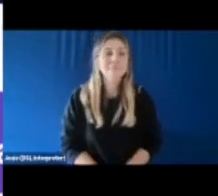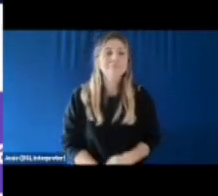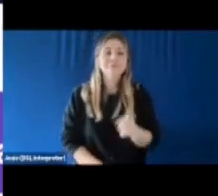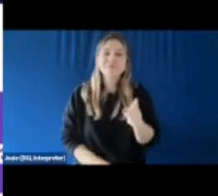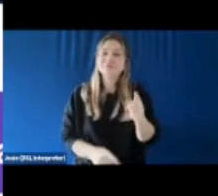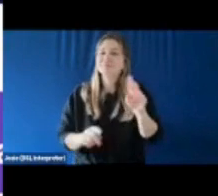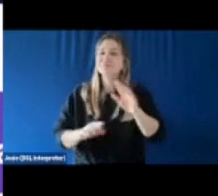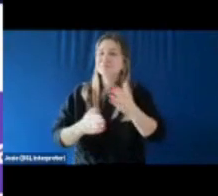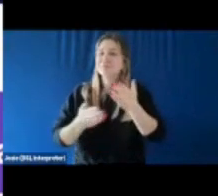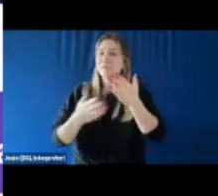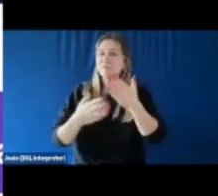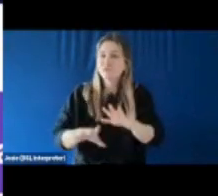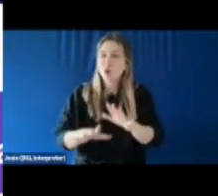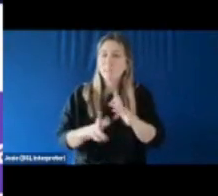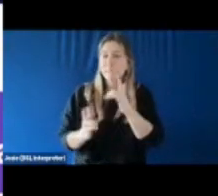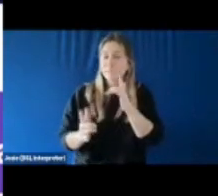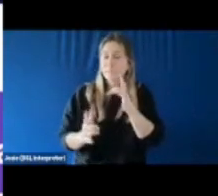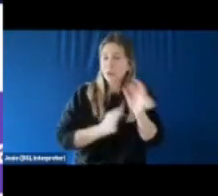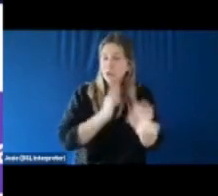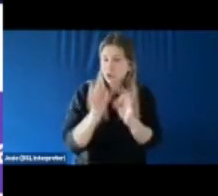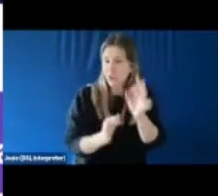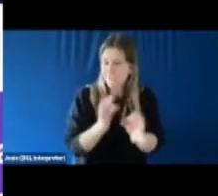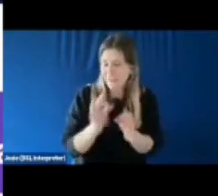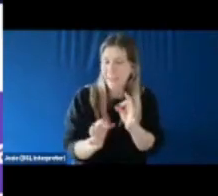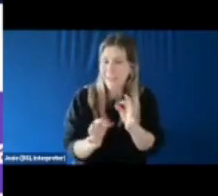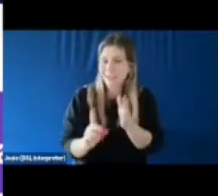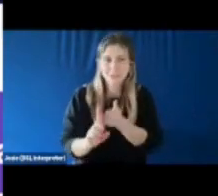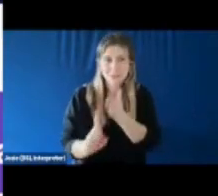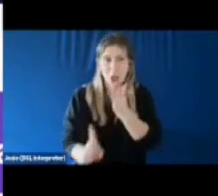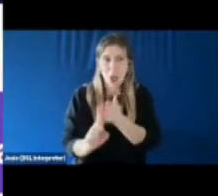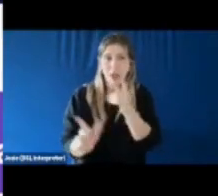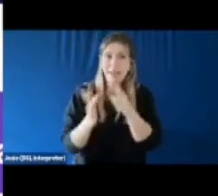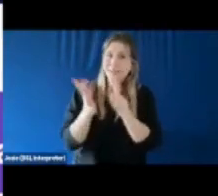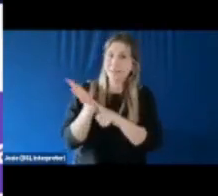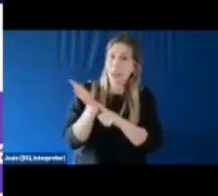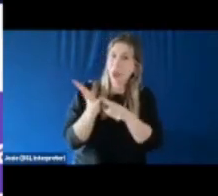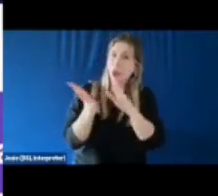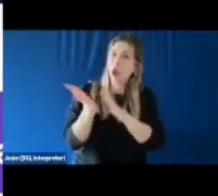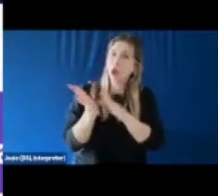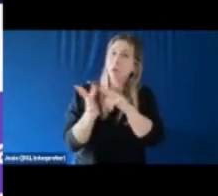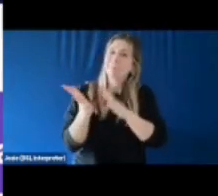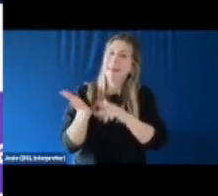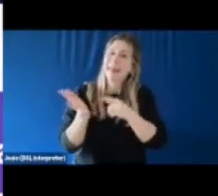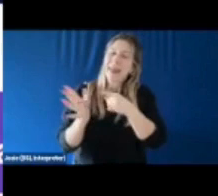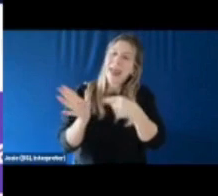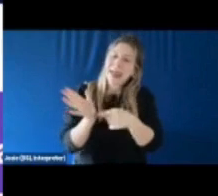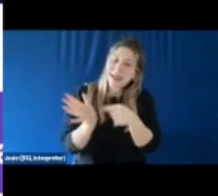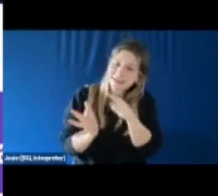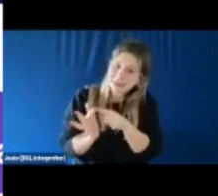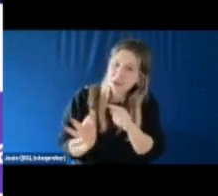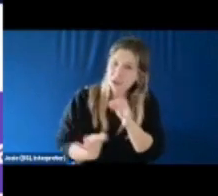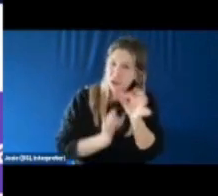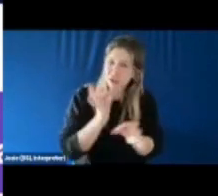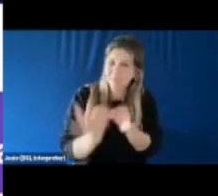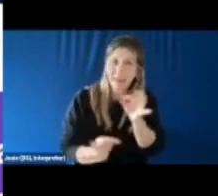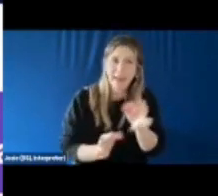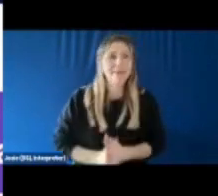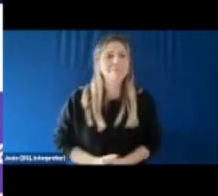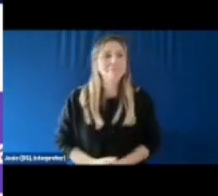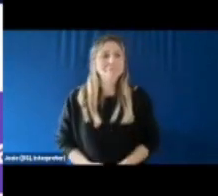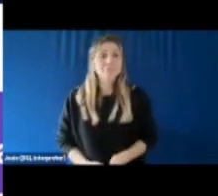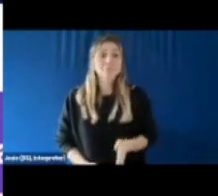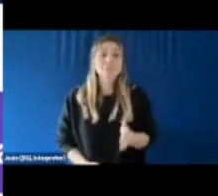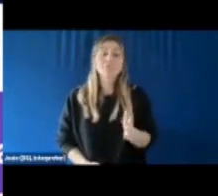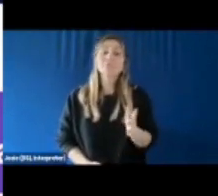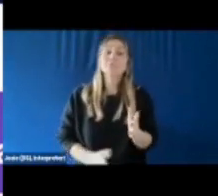survey targets. Originally, larger sample size targets, which you can see on the right, were suggested as